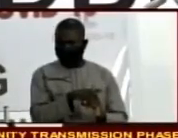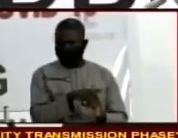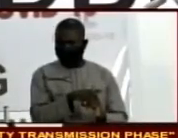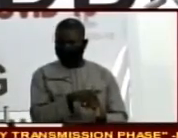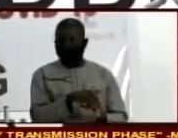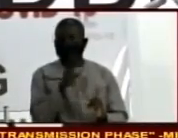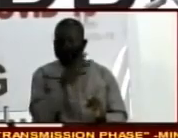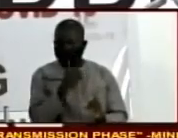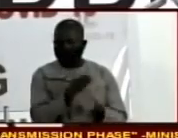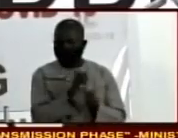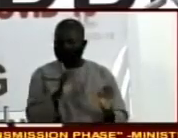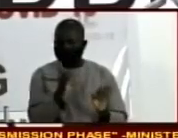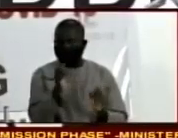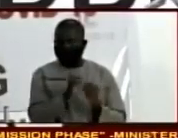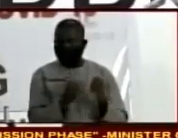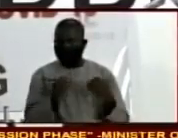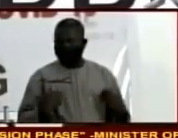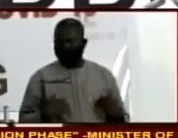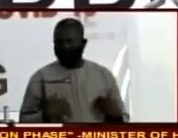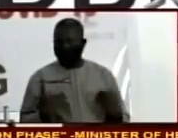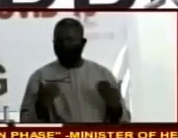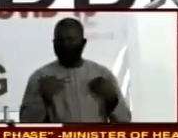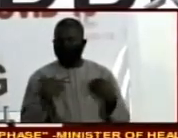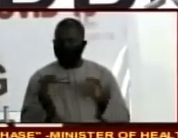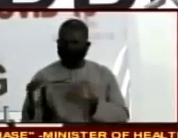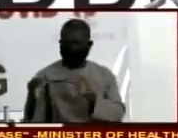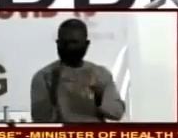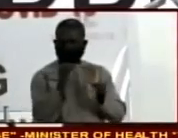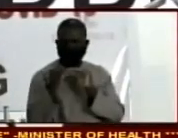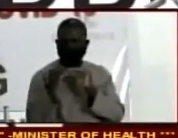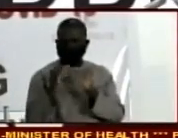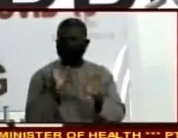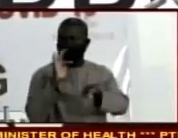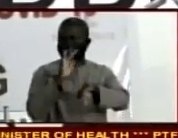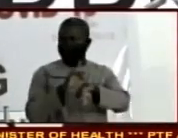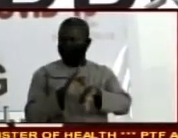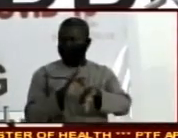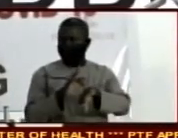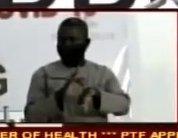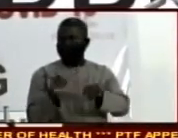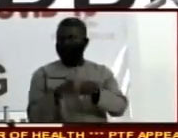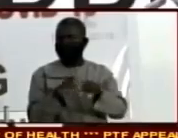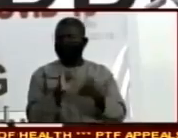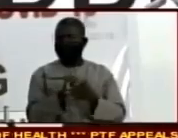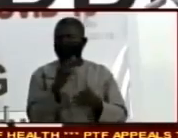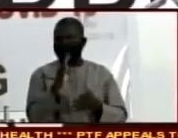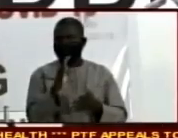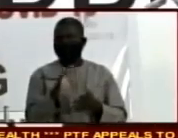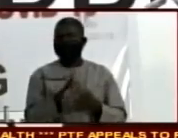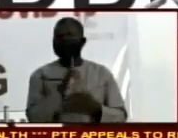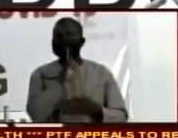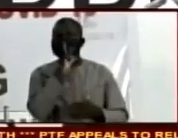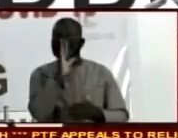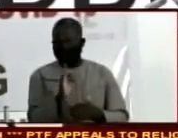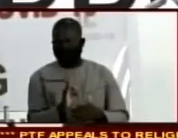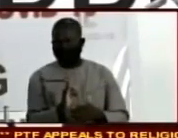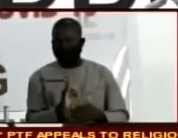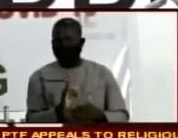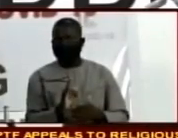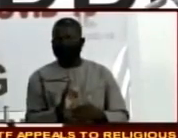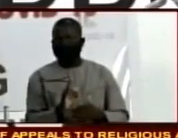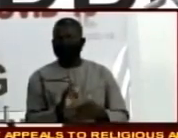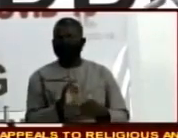everybody, would have the same impact as that of an absolute lockdown. I must emphasize